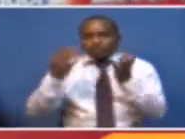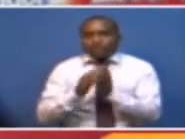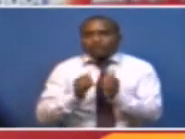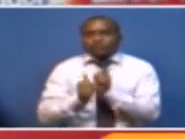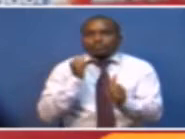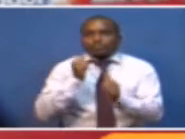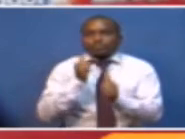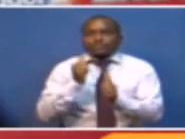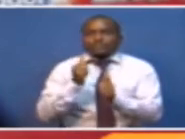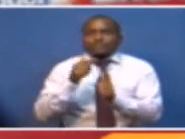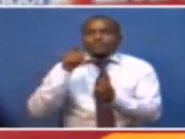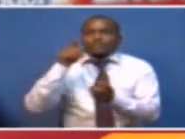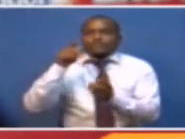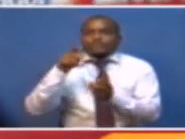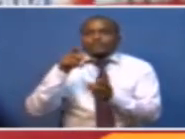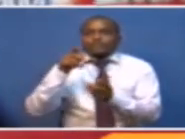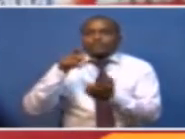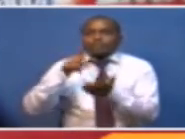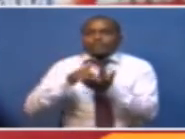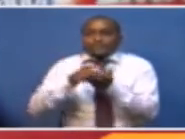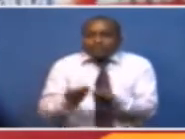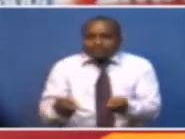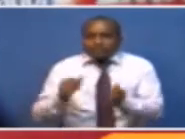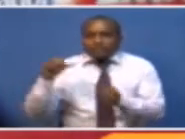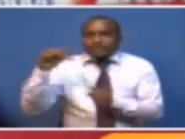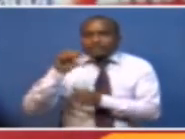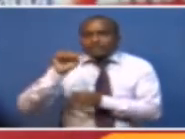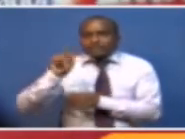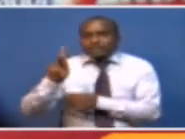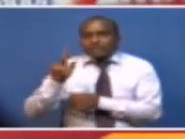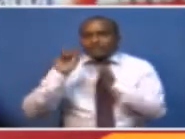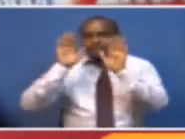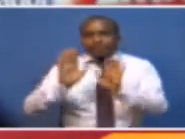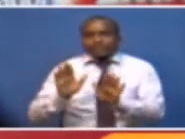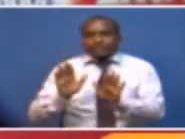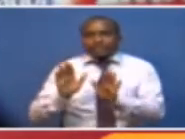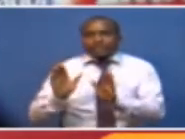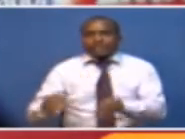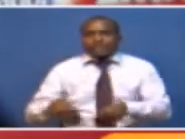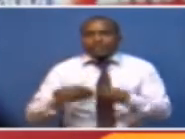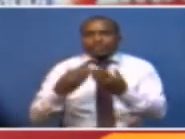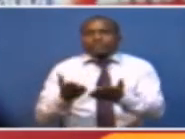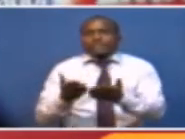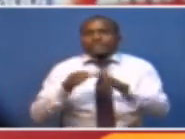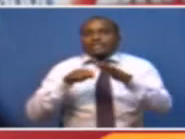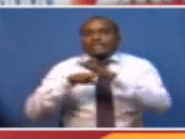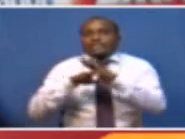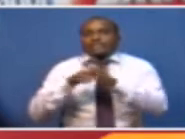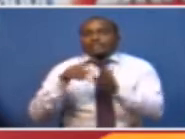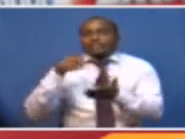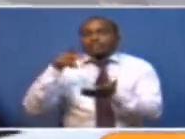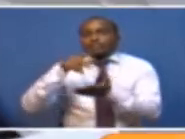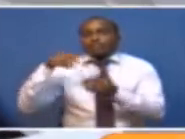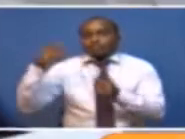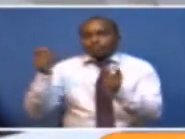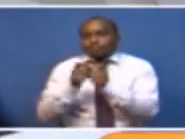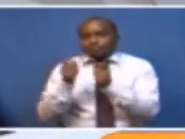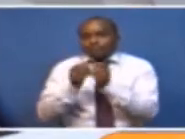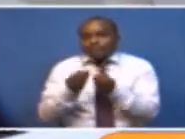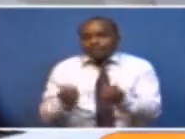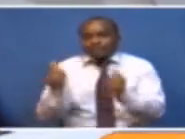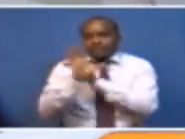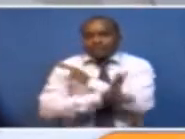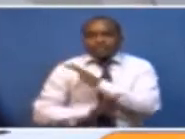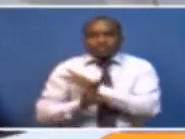relief medicine. And for us, as GSK, it is really important to provide access to pain relief across the country.